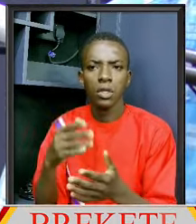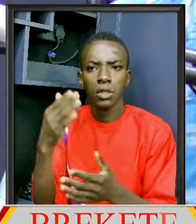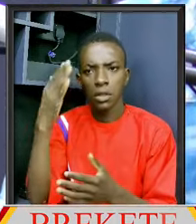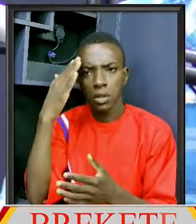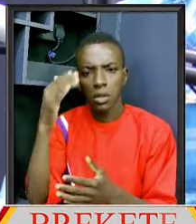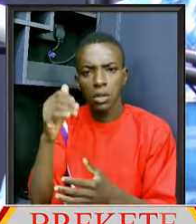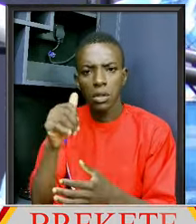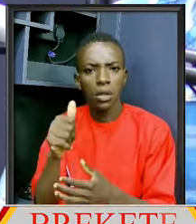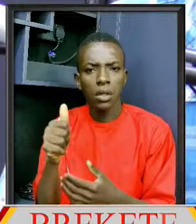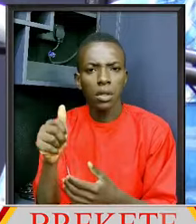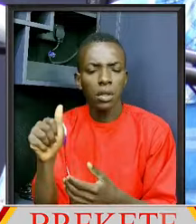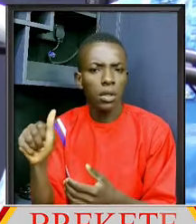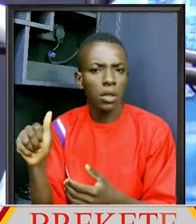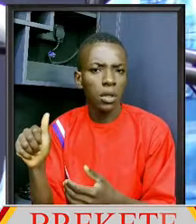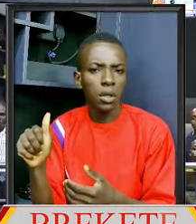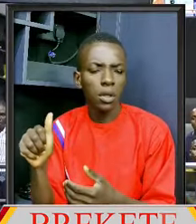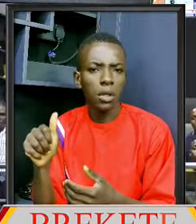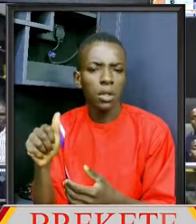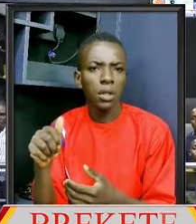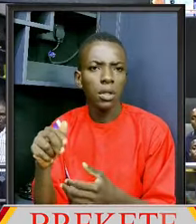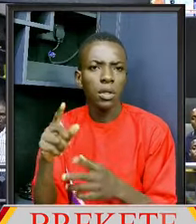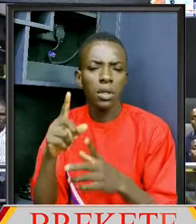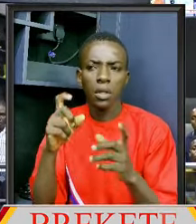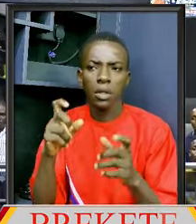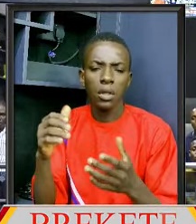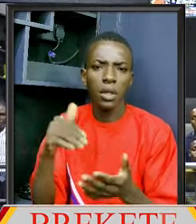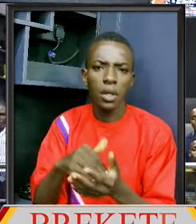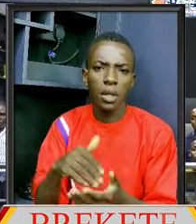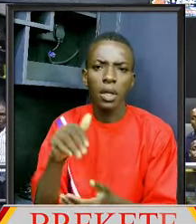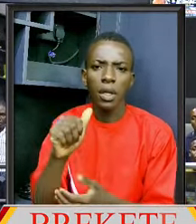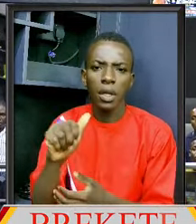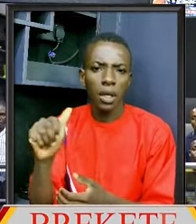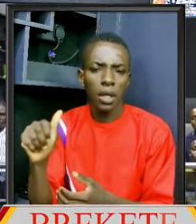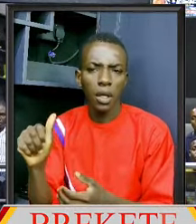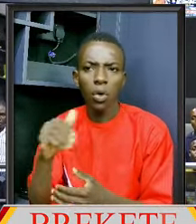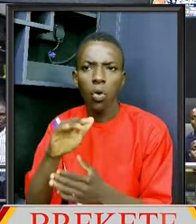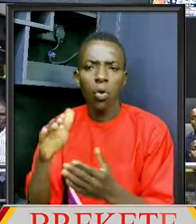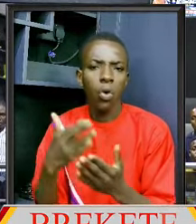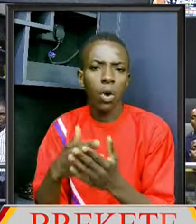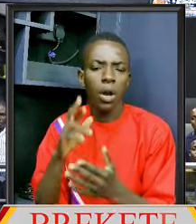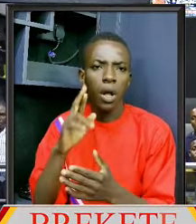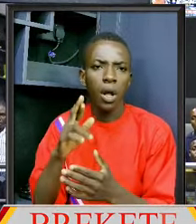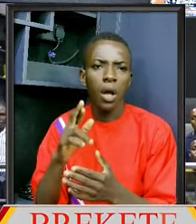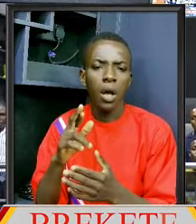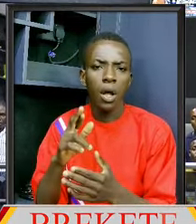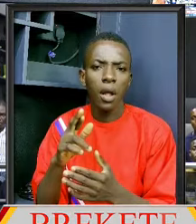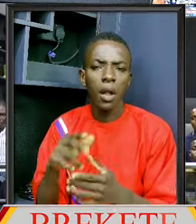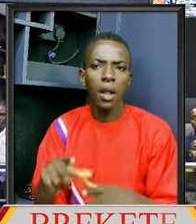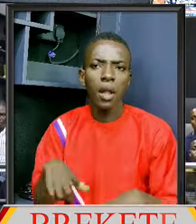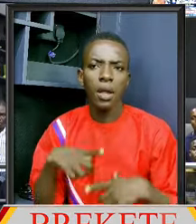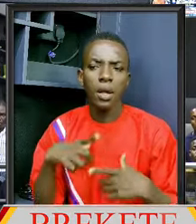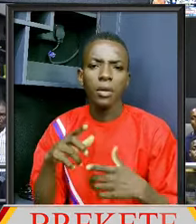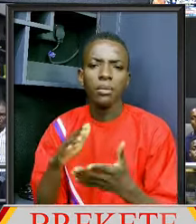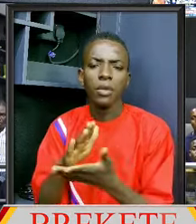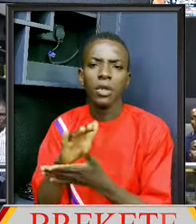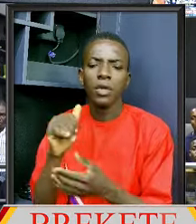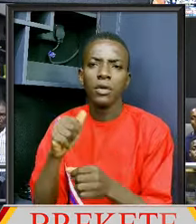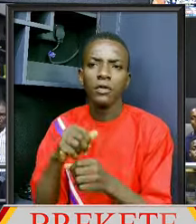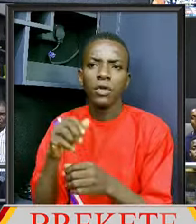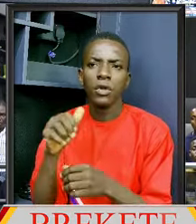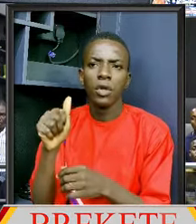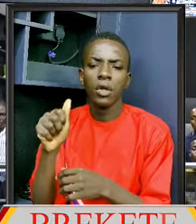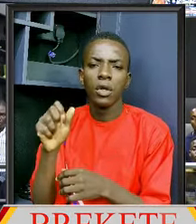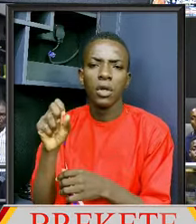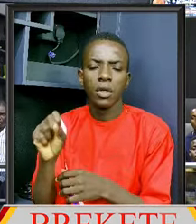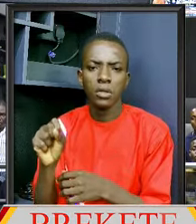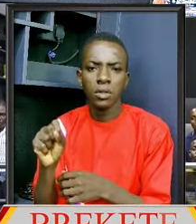say she be AA. Then run them again, AA. Run them. So all her life she has believed the lie, thinking